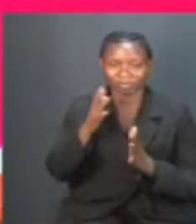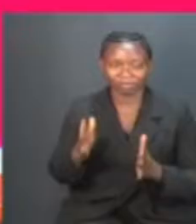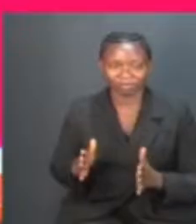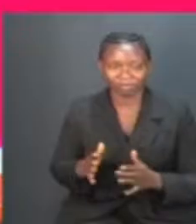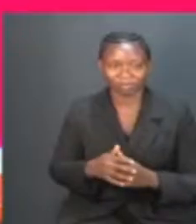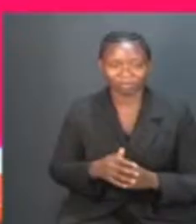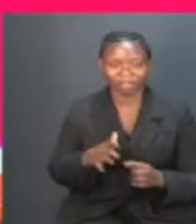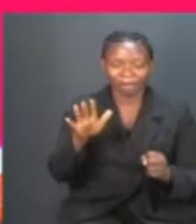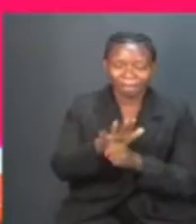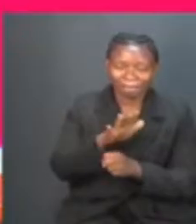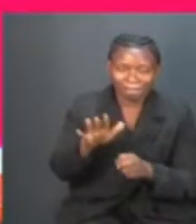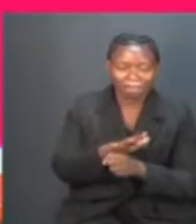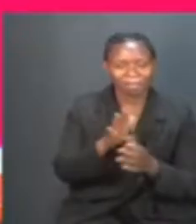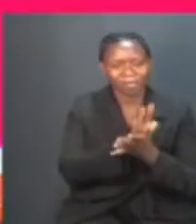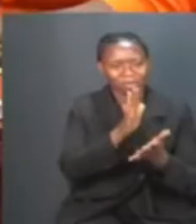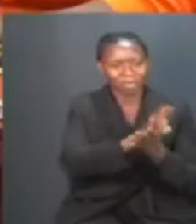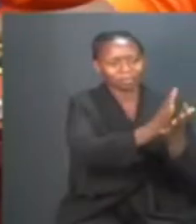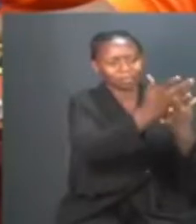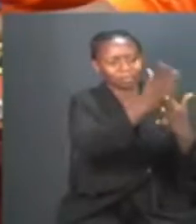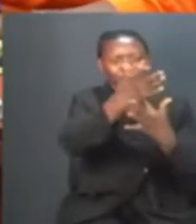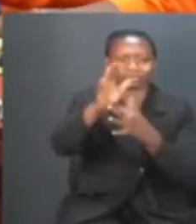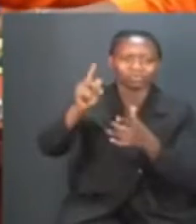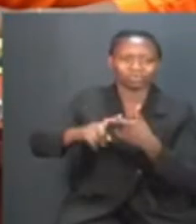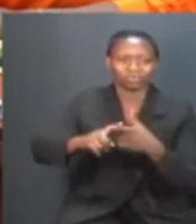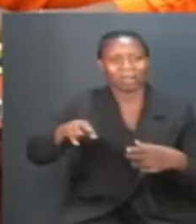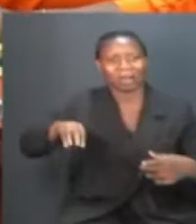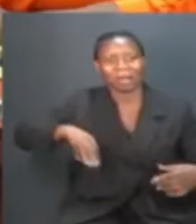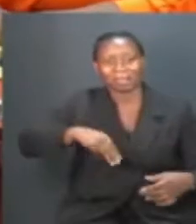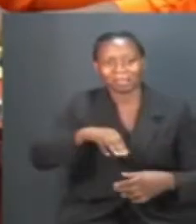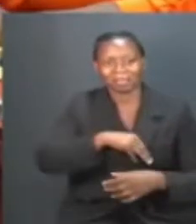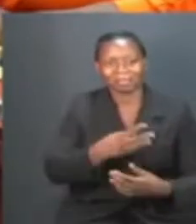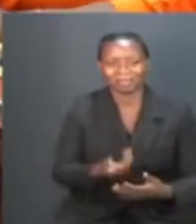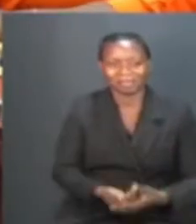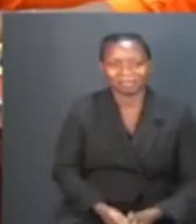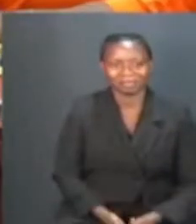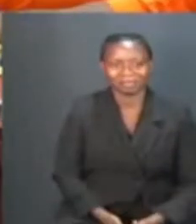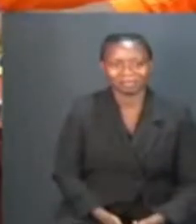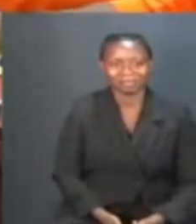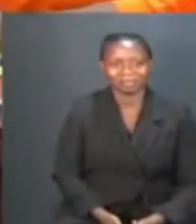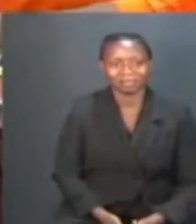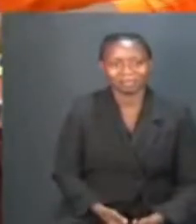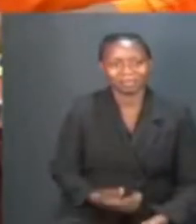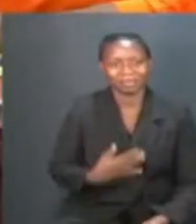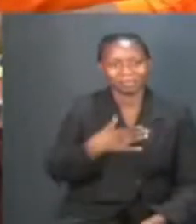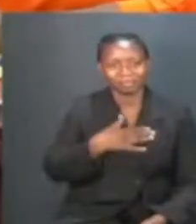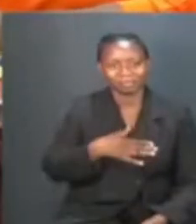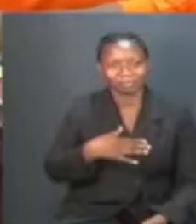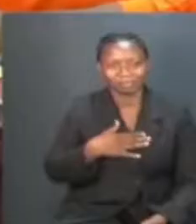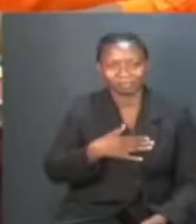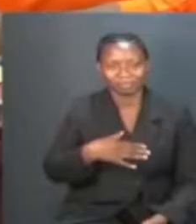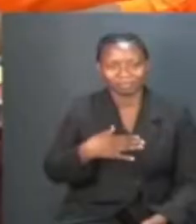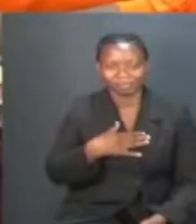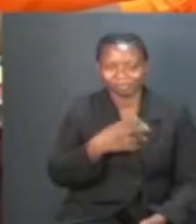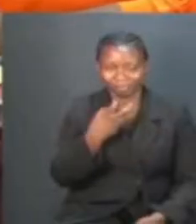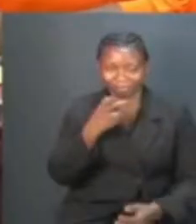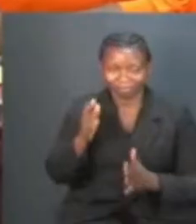sufficient copies have been distributed to members. Please, can I finish?